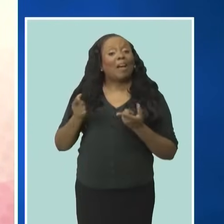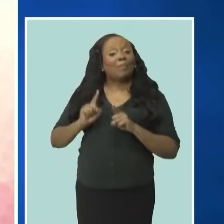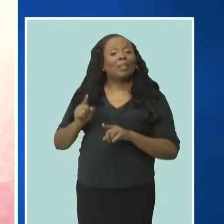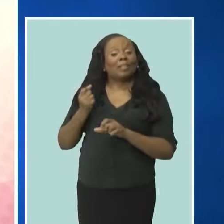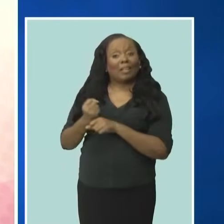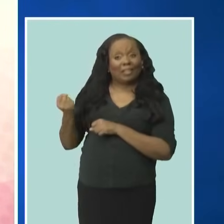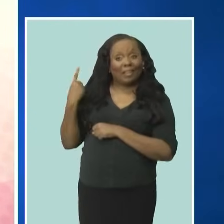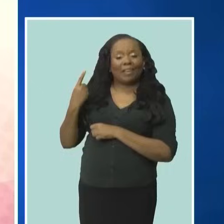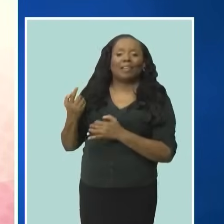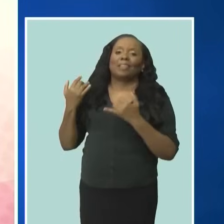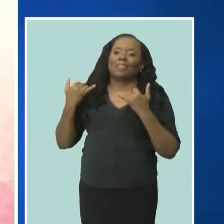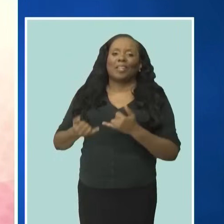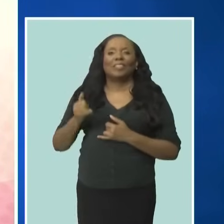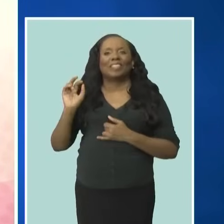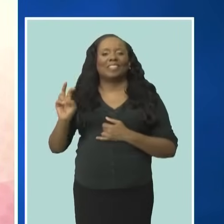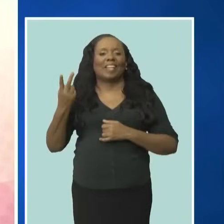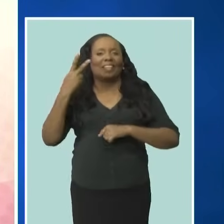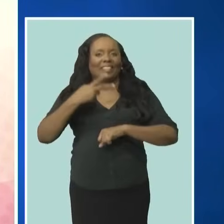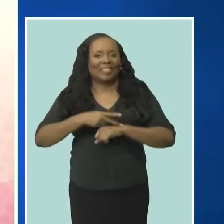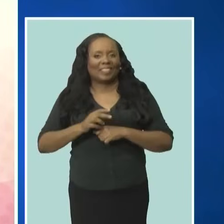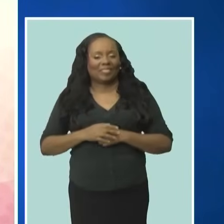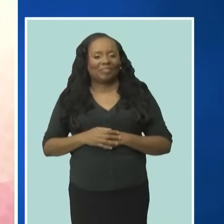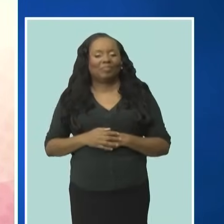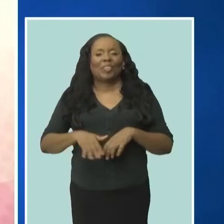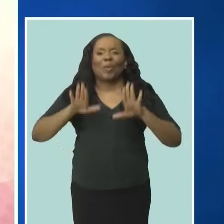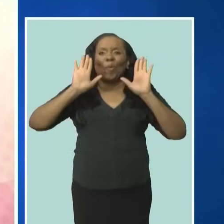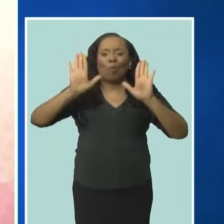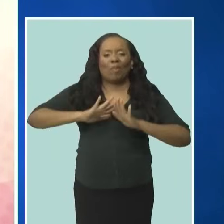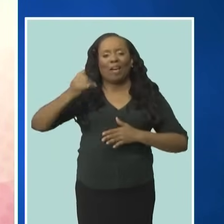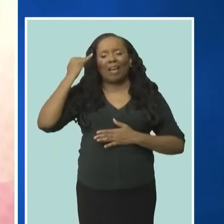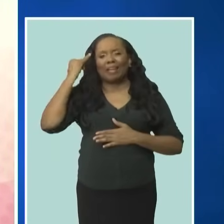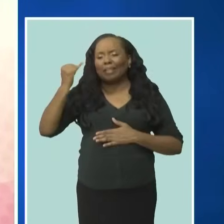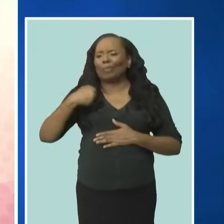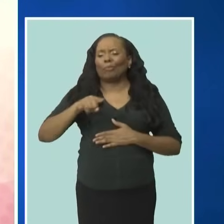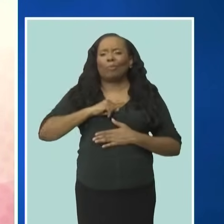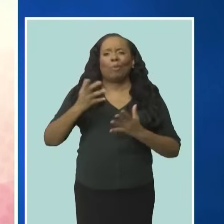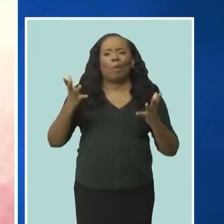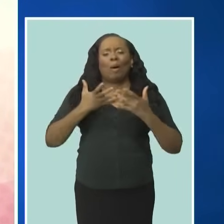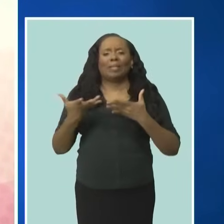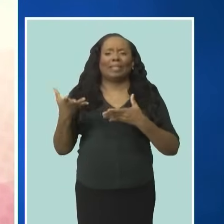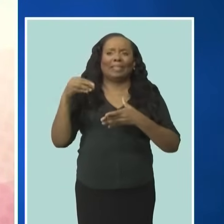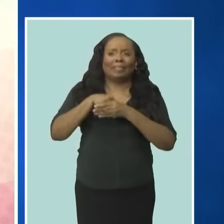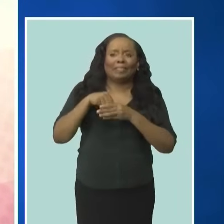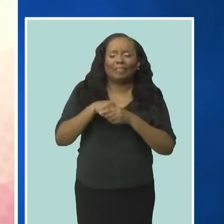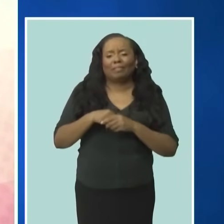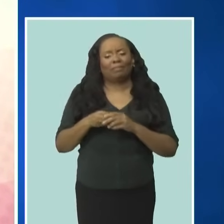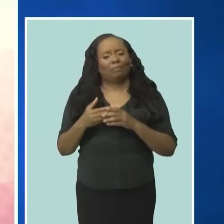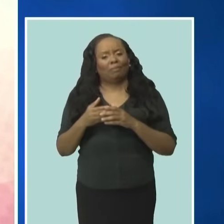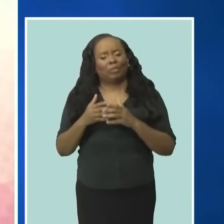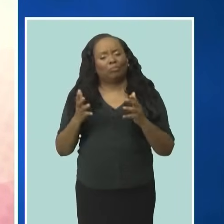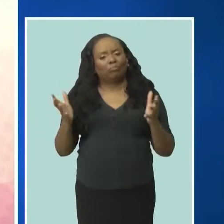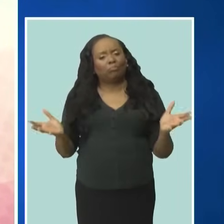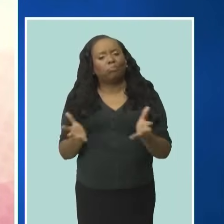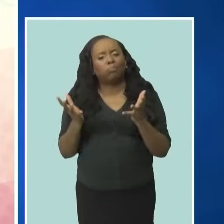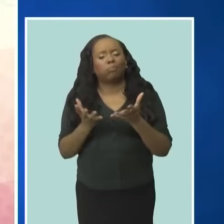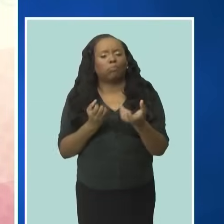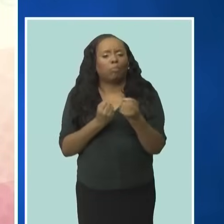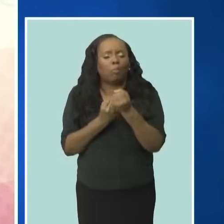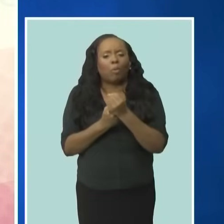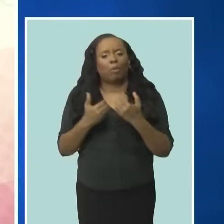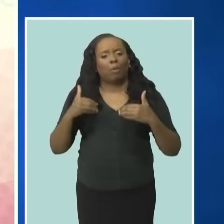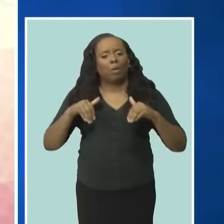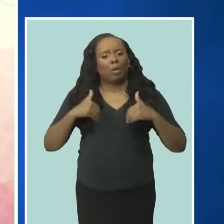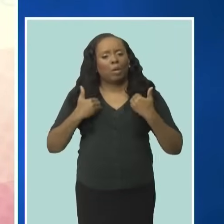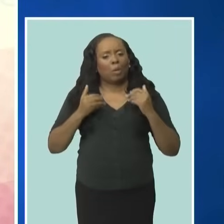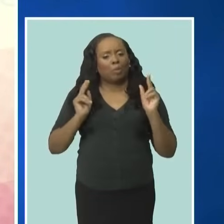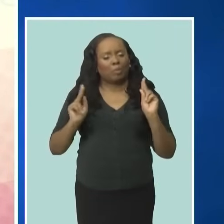wonderful initiative speaks directly to our mission of investing in the development of youth across Barbados.